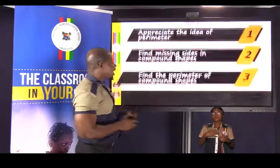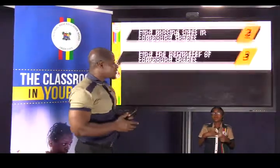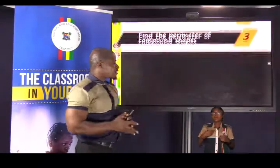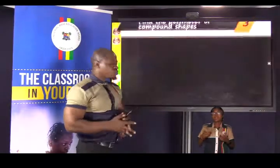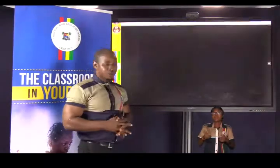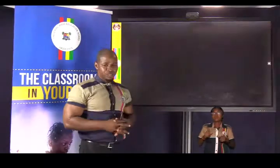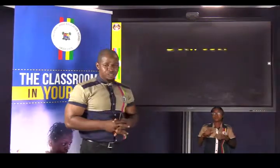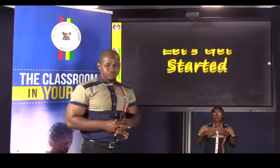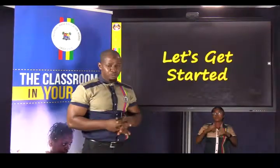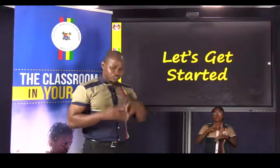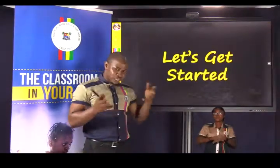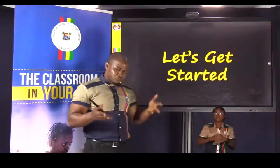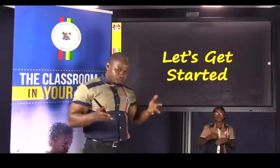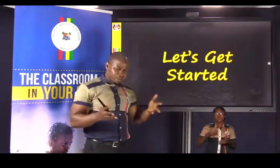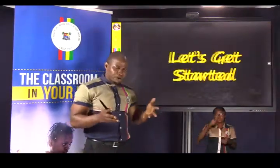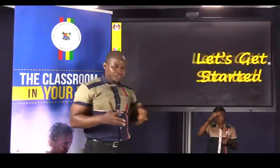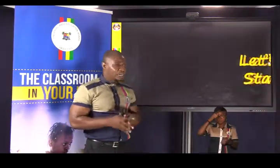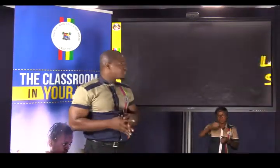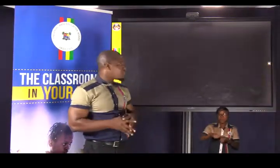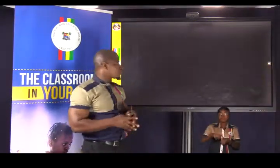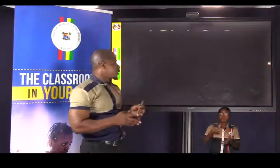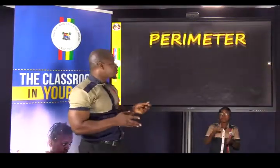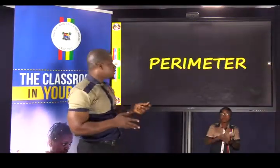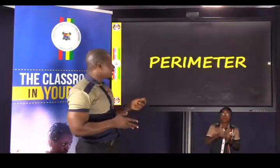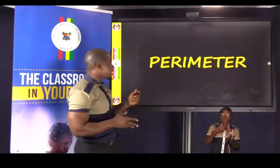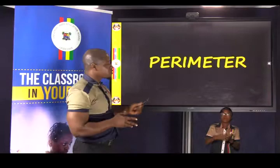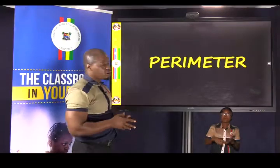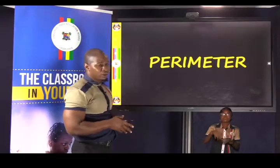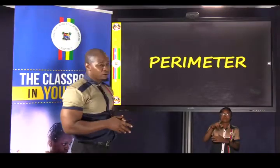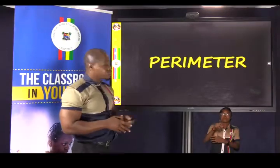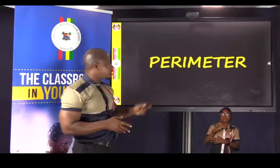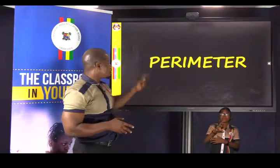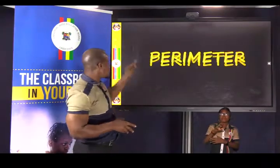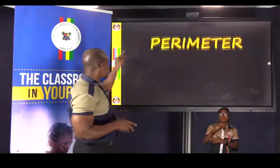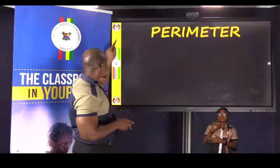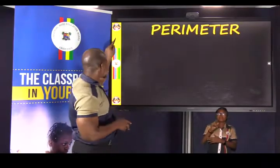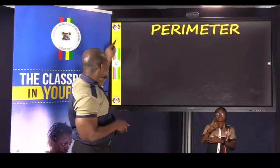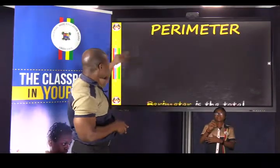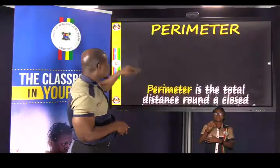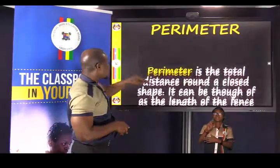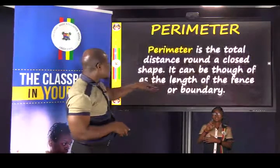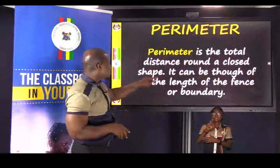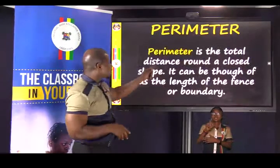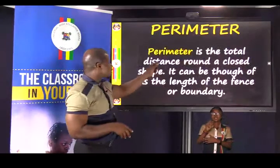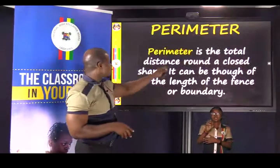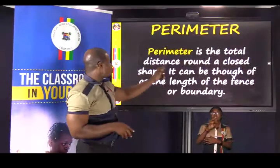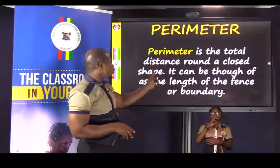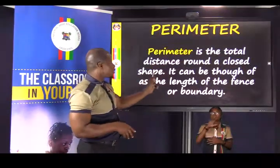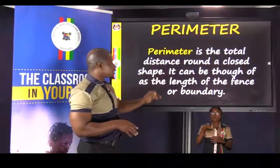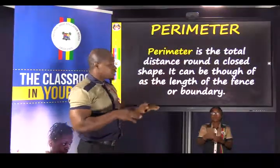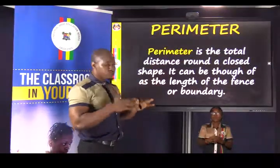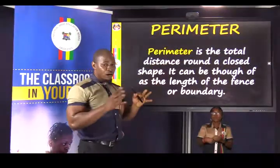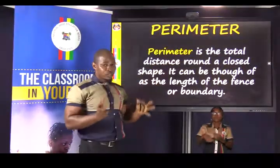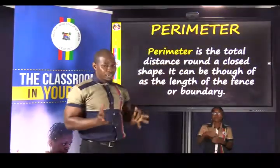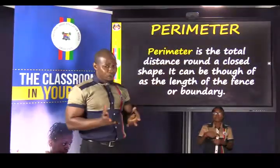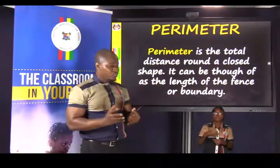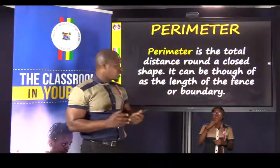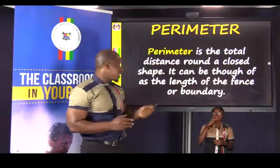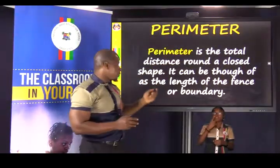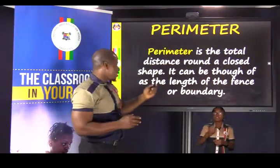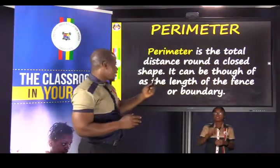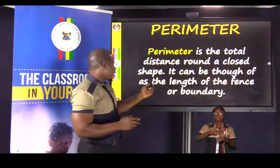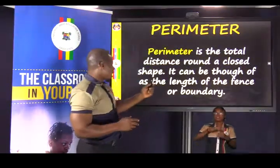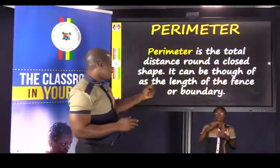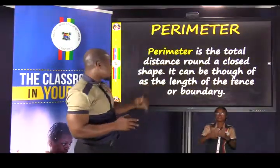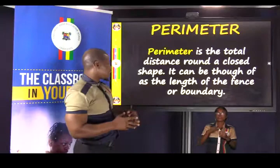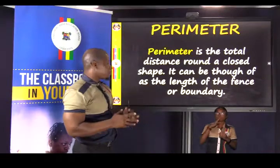just dive into it. But let's remember again what perimeter is all about. The perimeter is the total distance around a closed